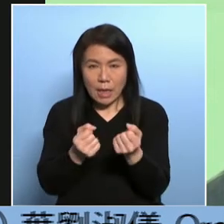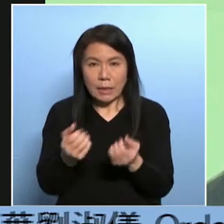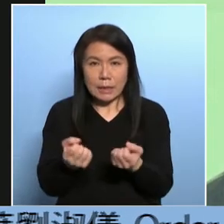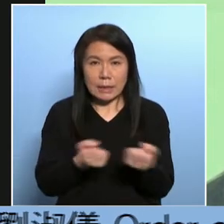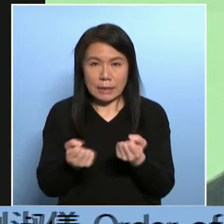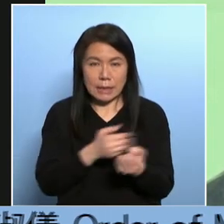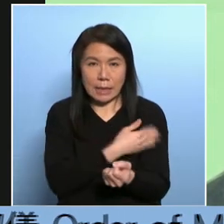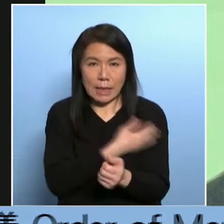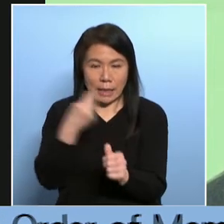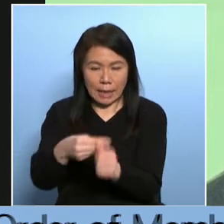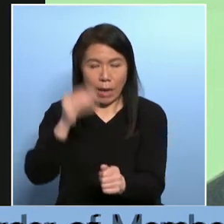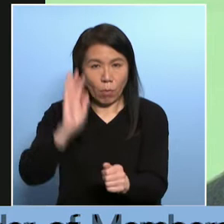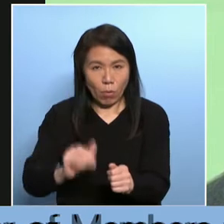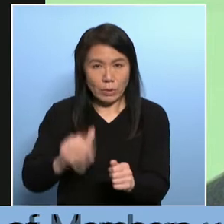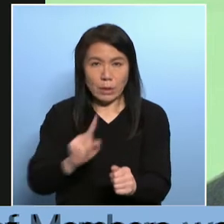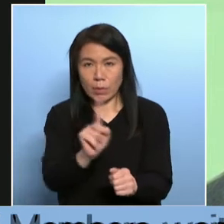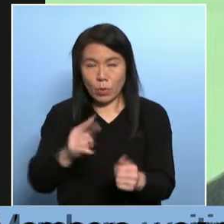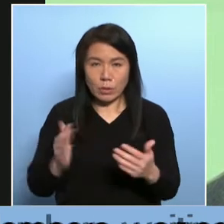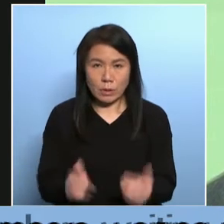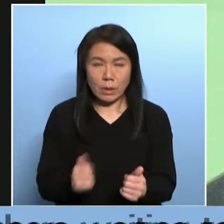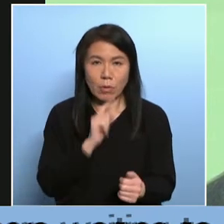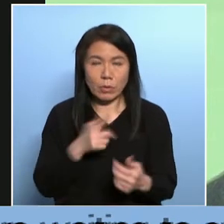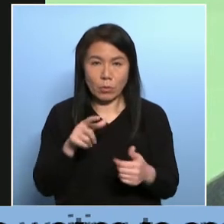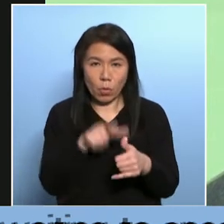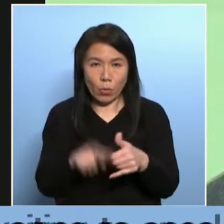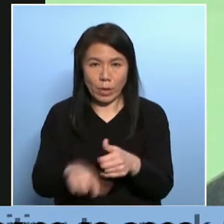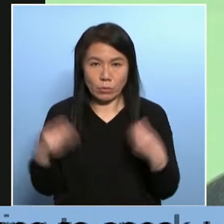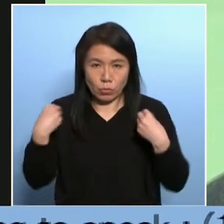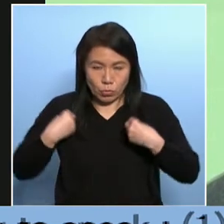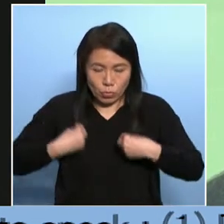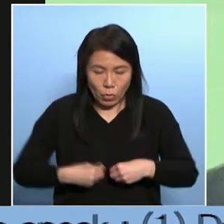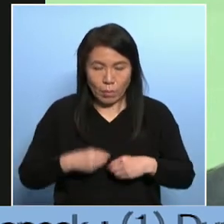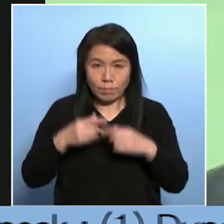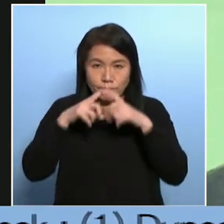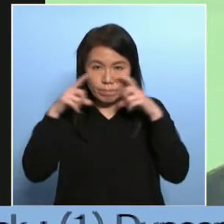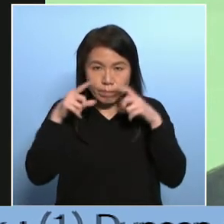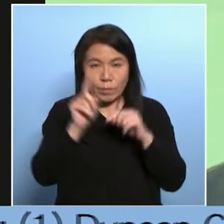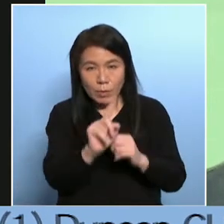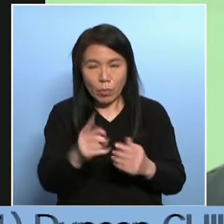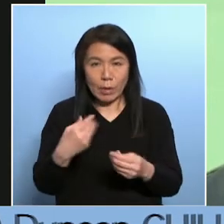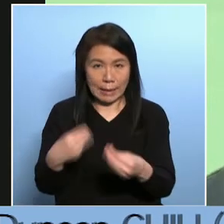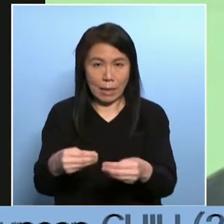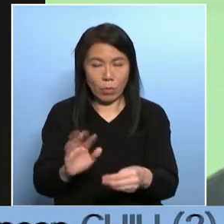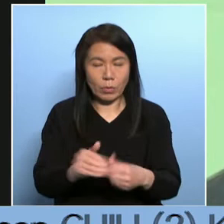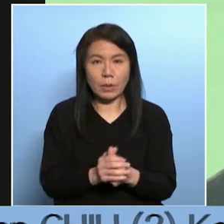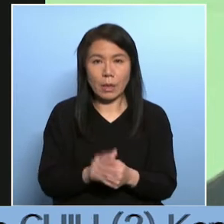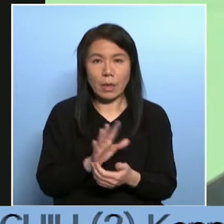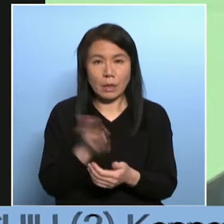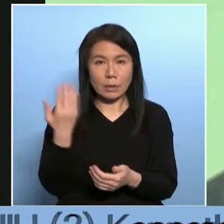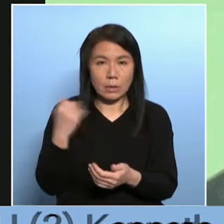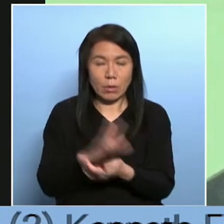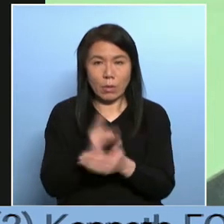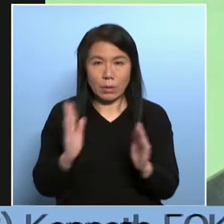can help train the drivers in order to make sure that they are better equipped and they are fully aware of how